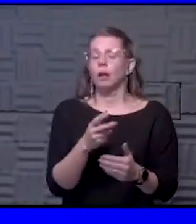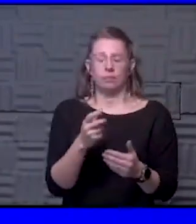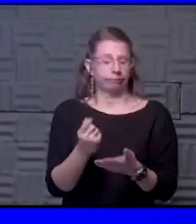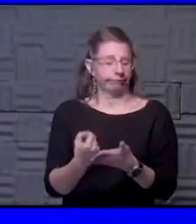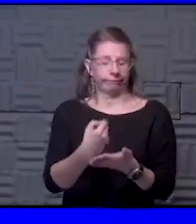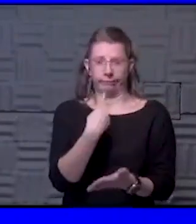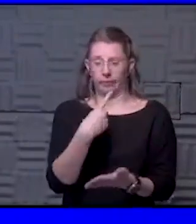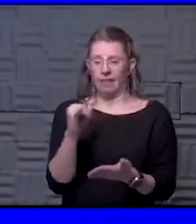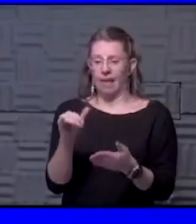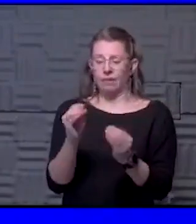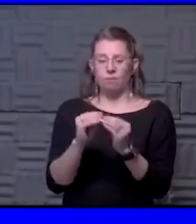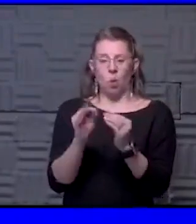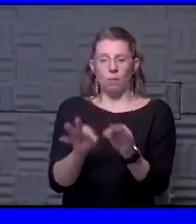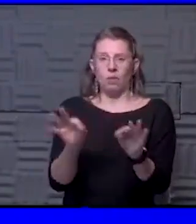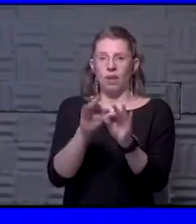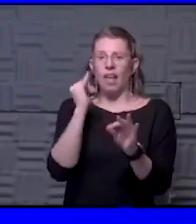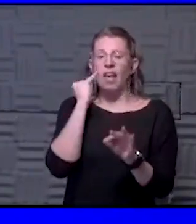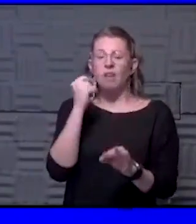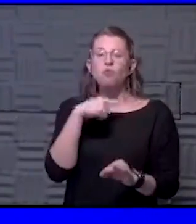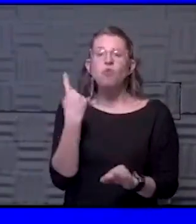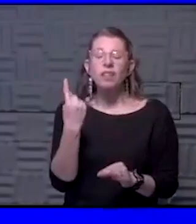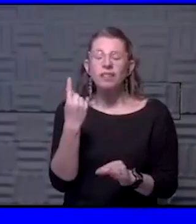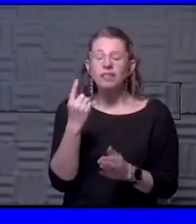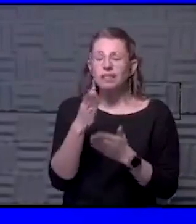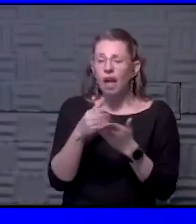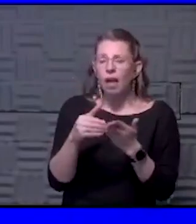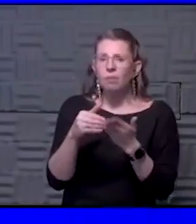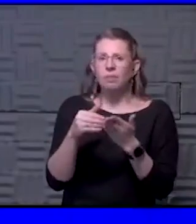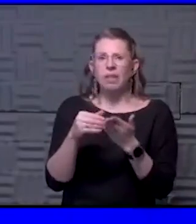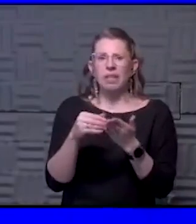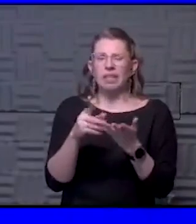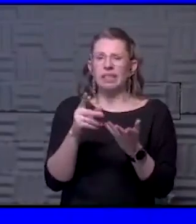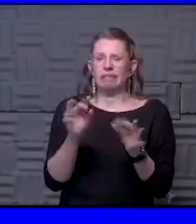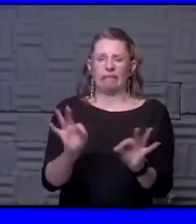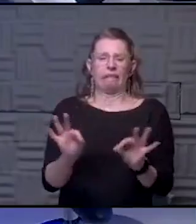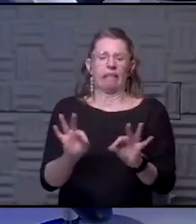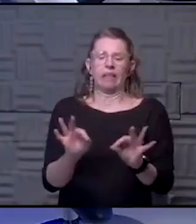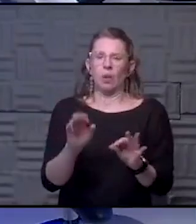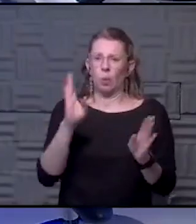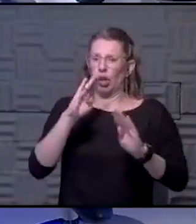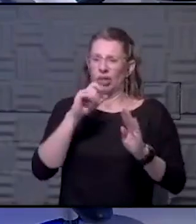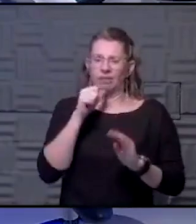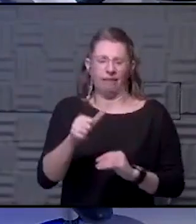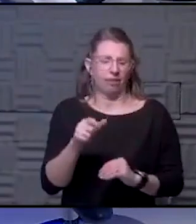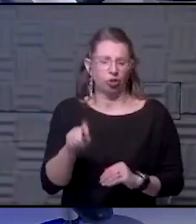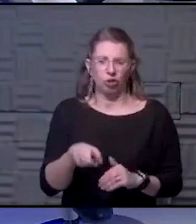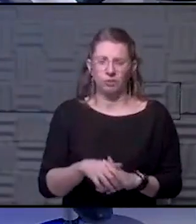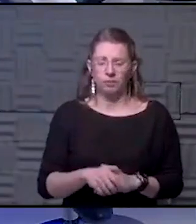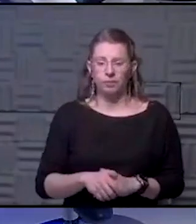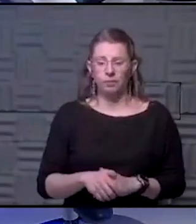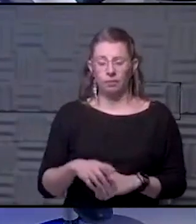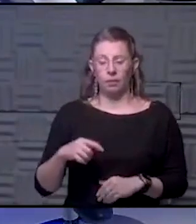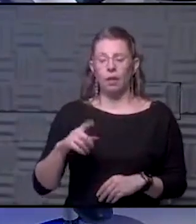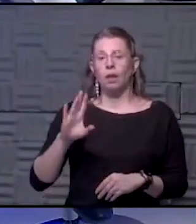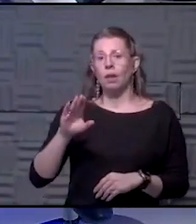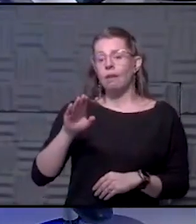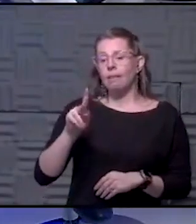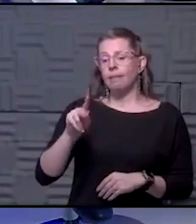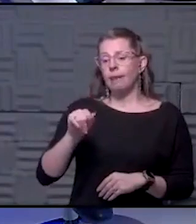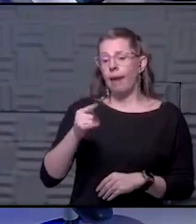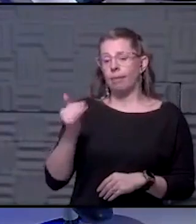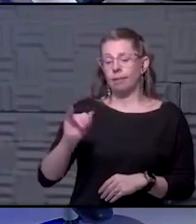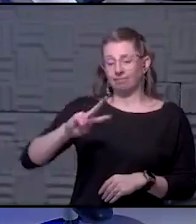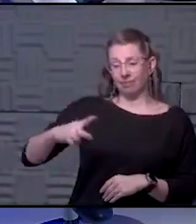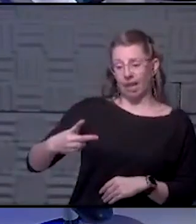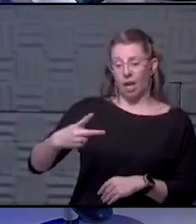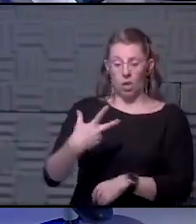that. Even if there is a little minimal risk, it's so small I wouldn't worry about it. Kathy wants to know, once I get my second dose, will it be safe for